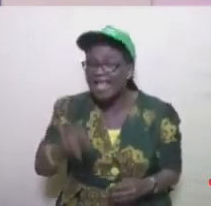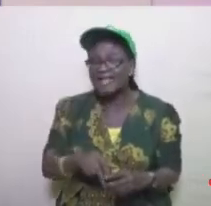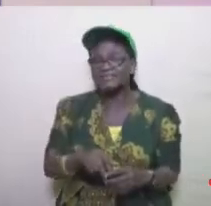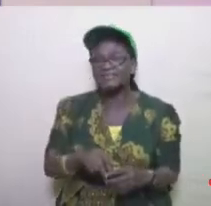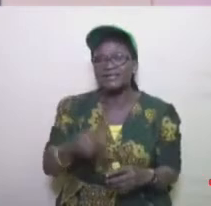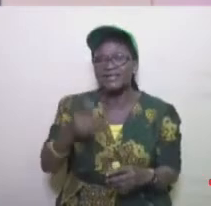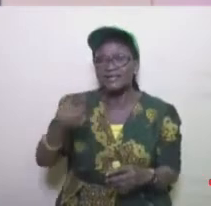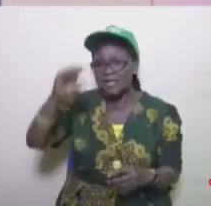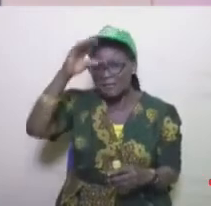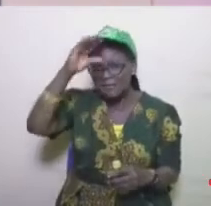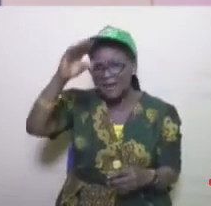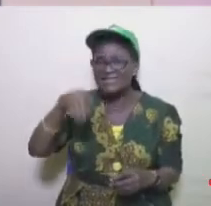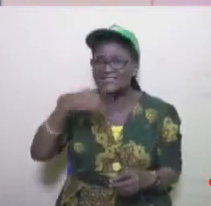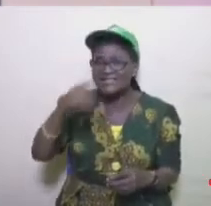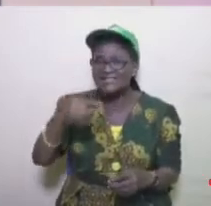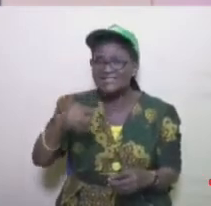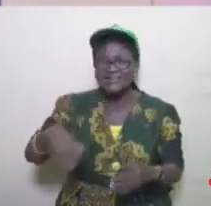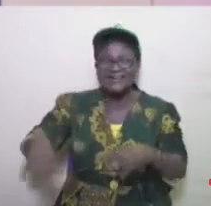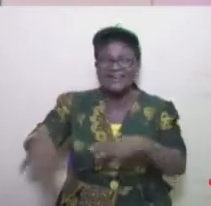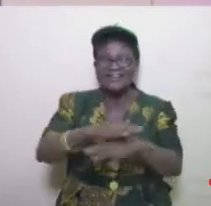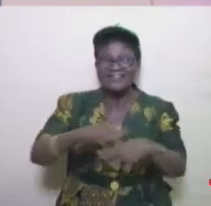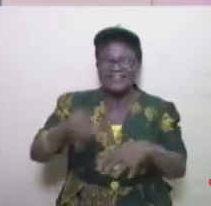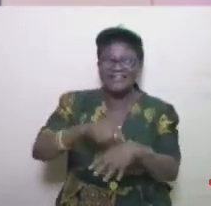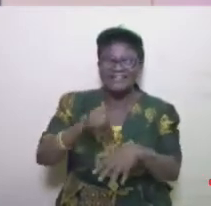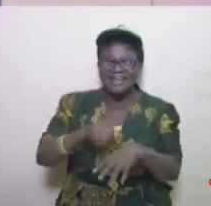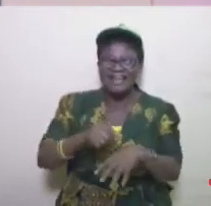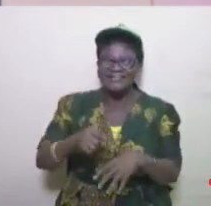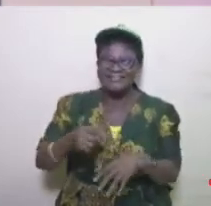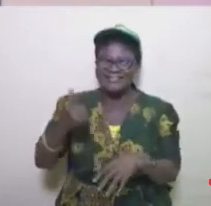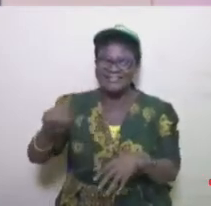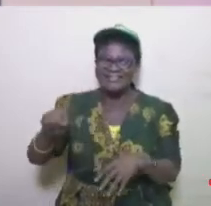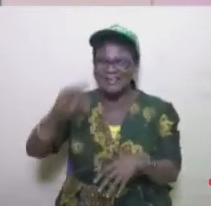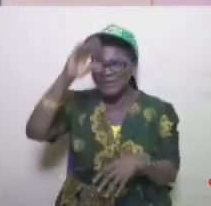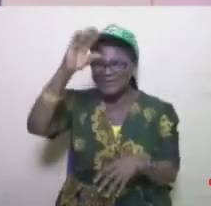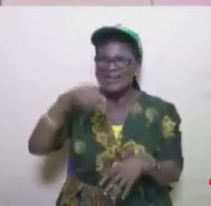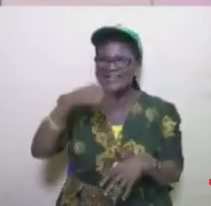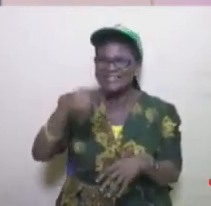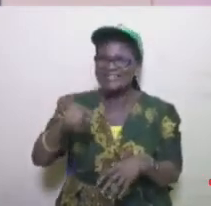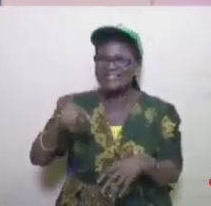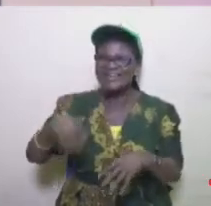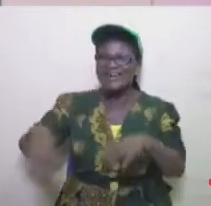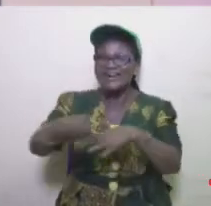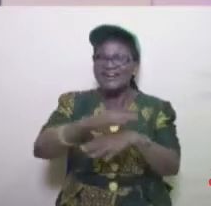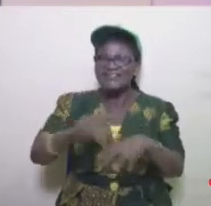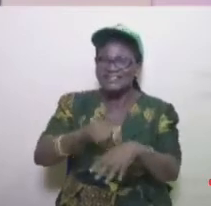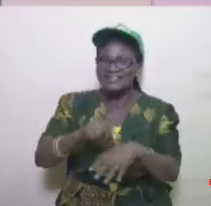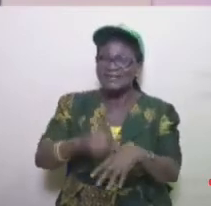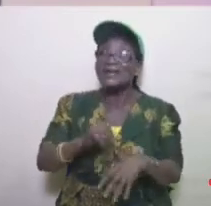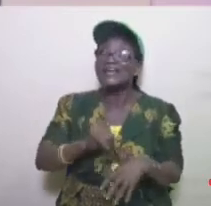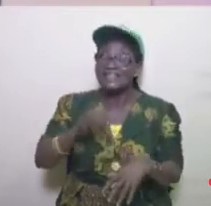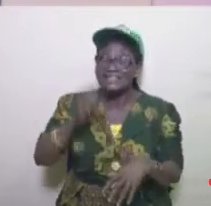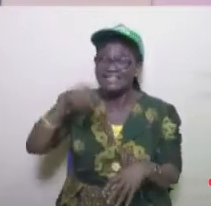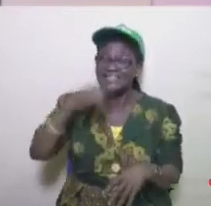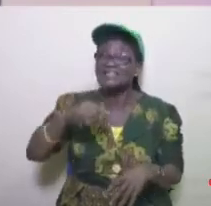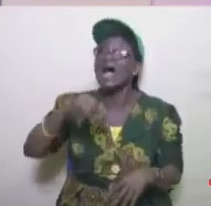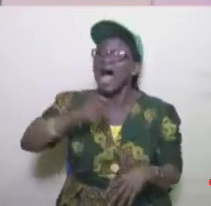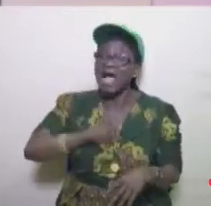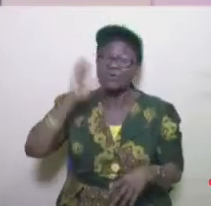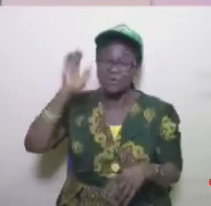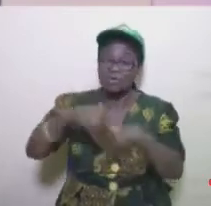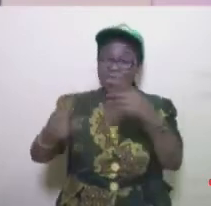The man said, overtime! The man said, overtime! He said, I'll go and report to God. The one said, I have reported